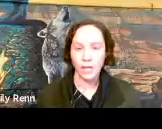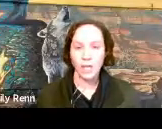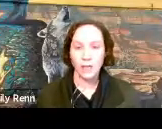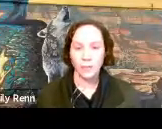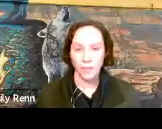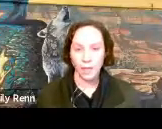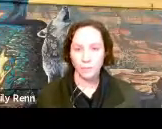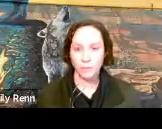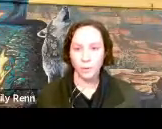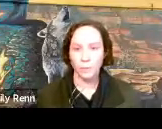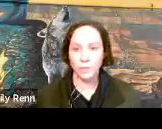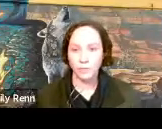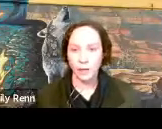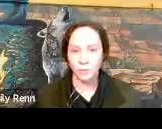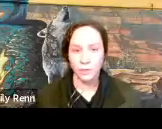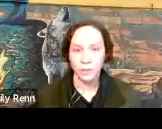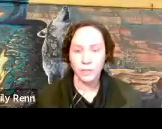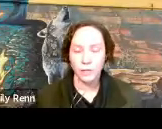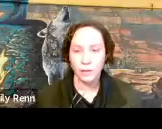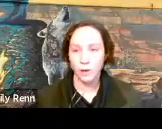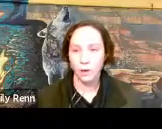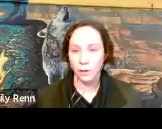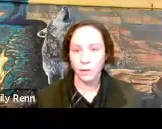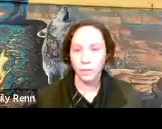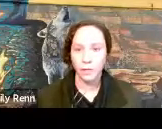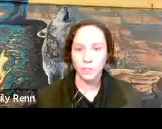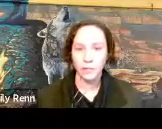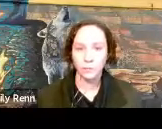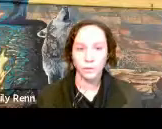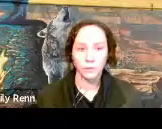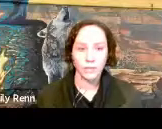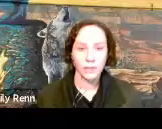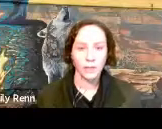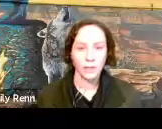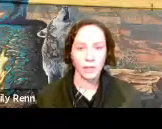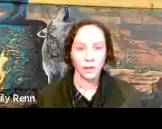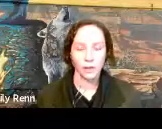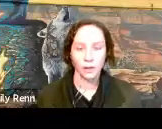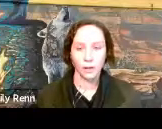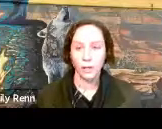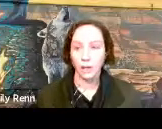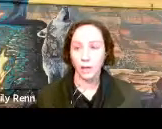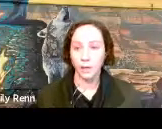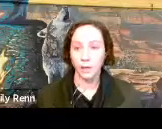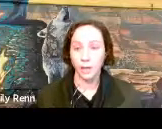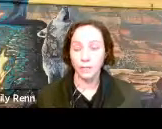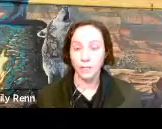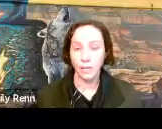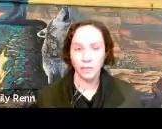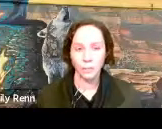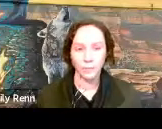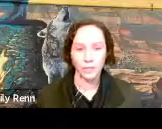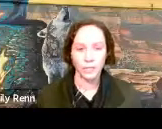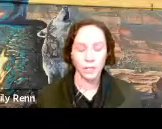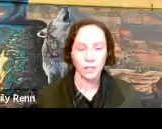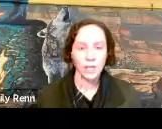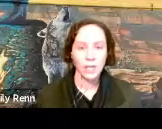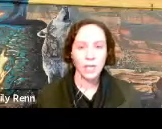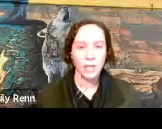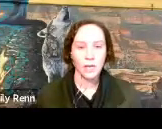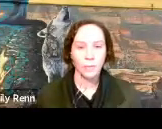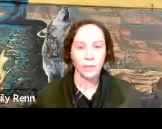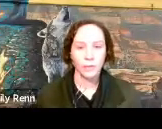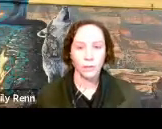so they formed the founders of all Mexican wolves that are alive today in the